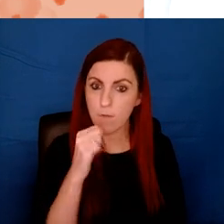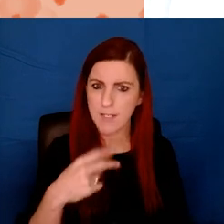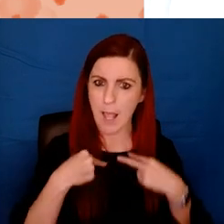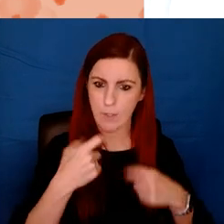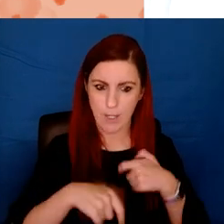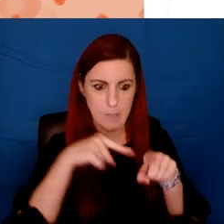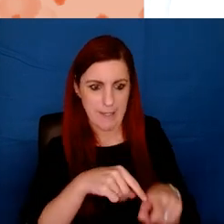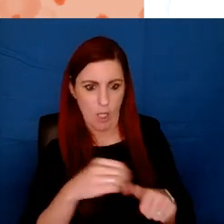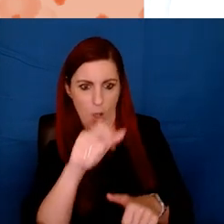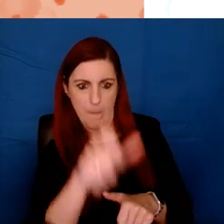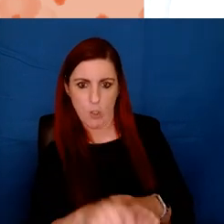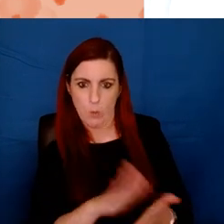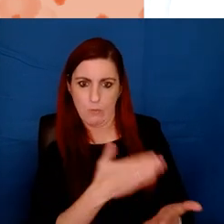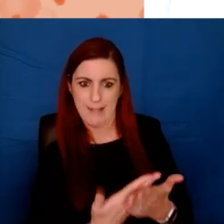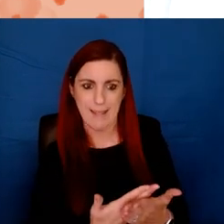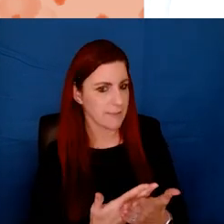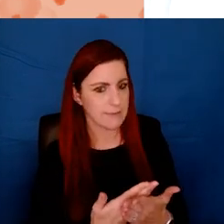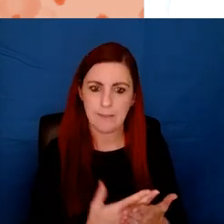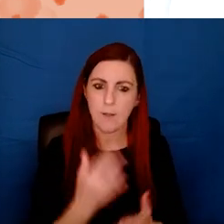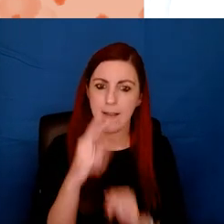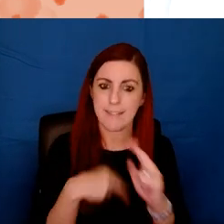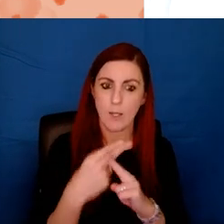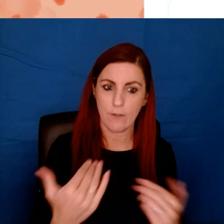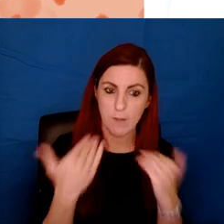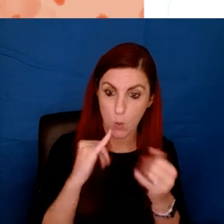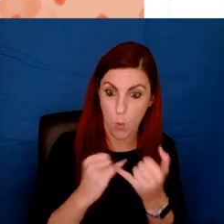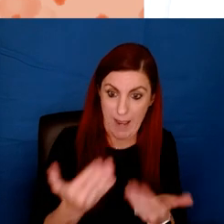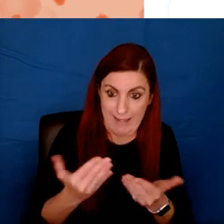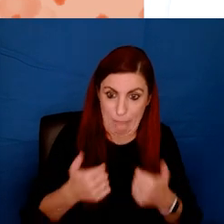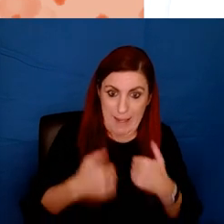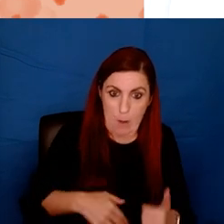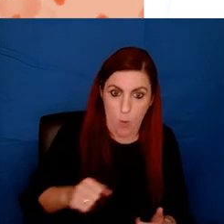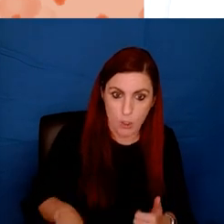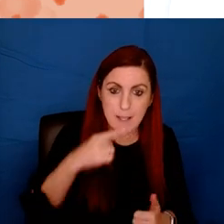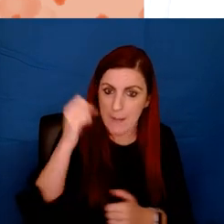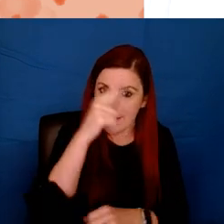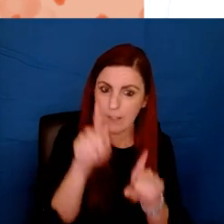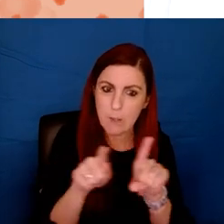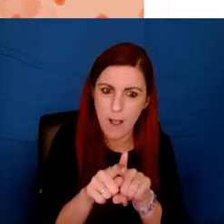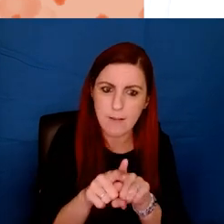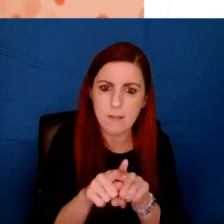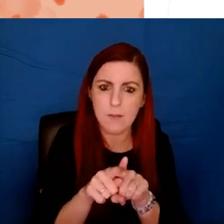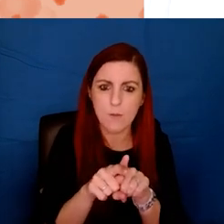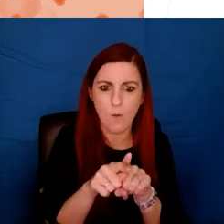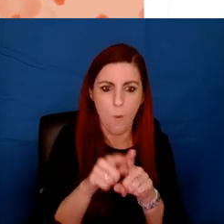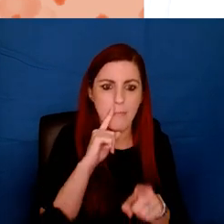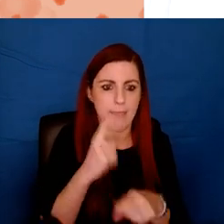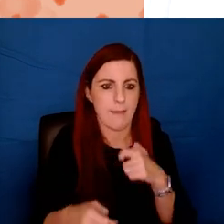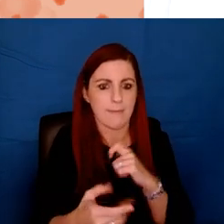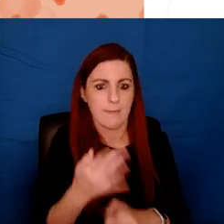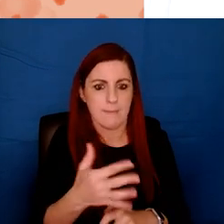first language. So finding out information about who can provide the abortion can be difficult. The time frame makes it much more